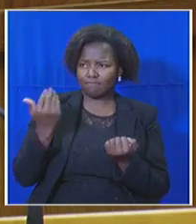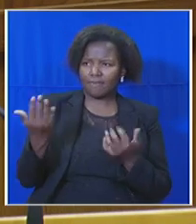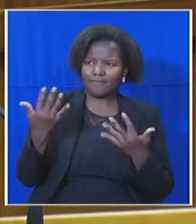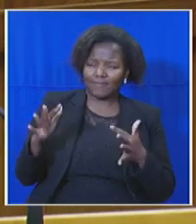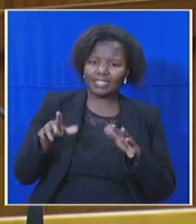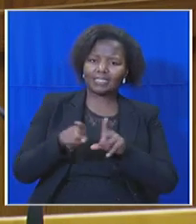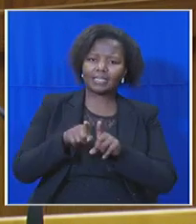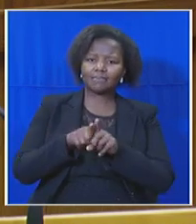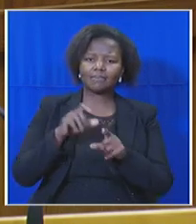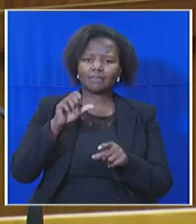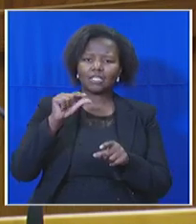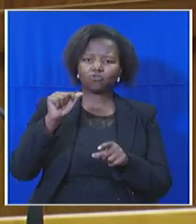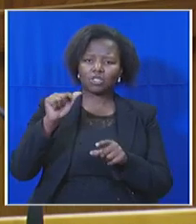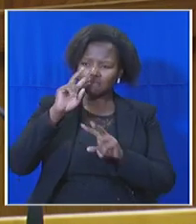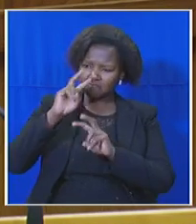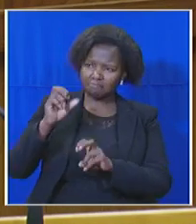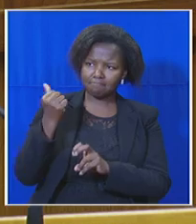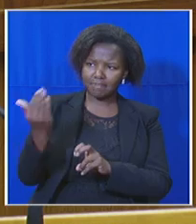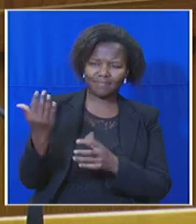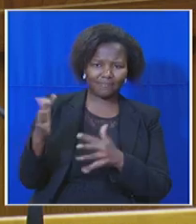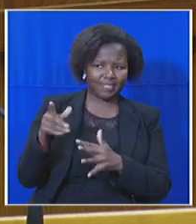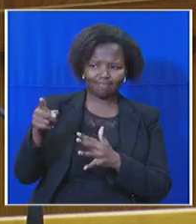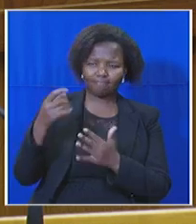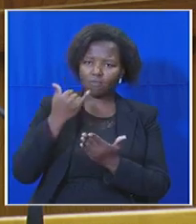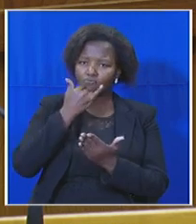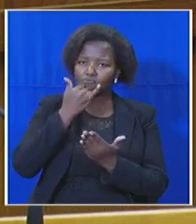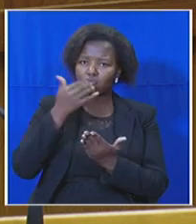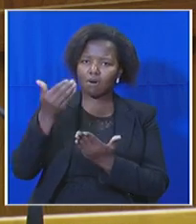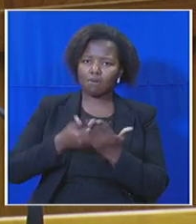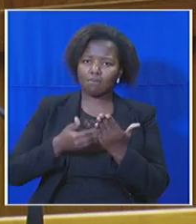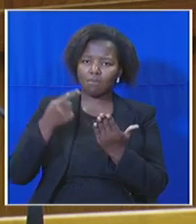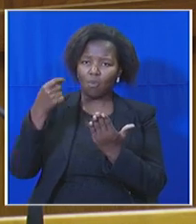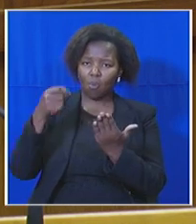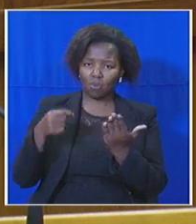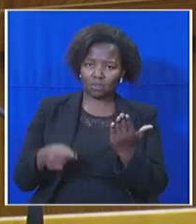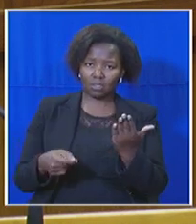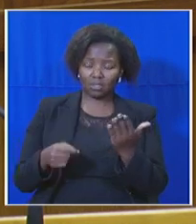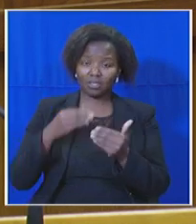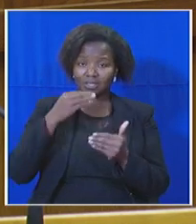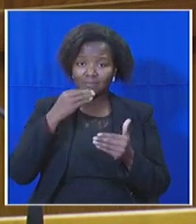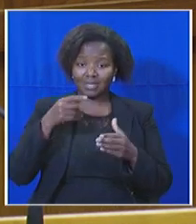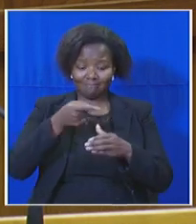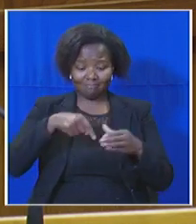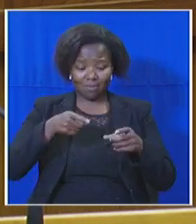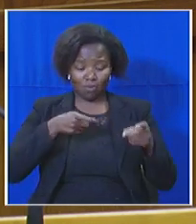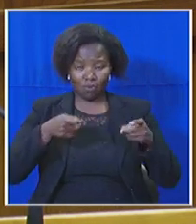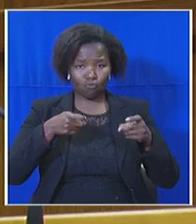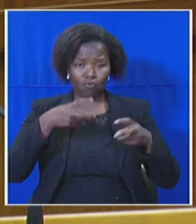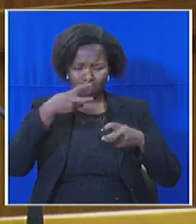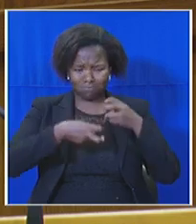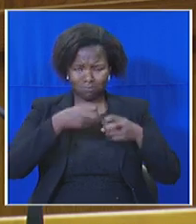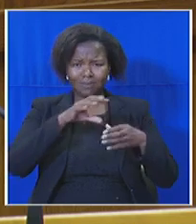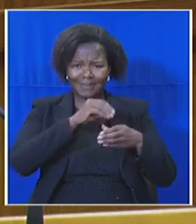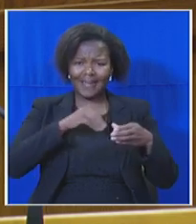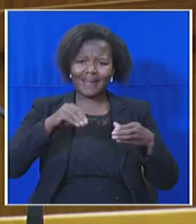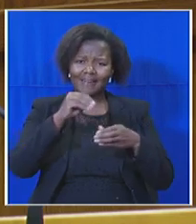General. A disclaimer of audit opinion reflects a serious breakdown in internal controls. One of the key